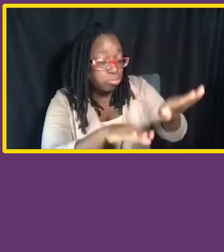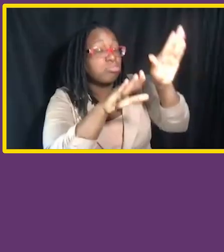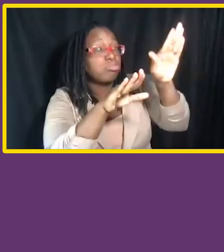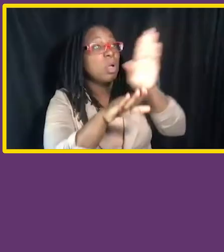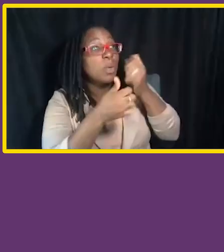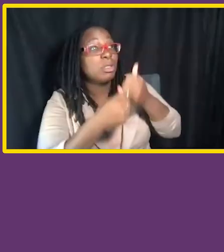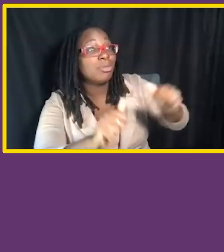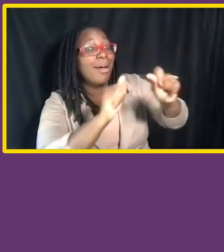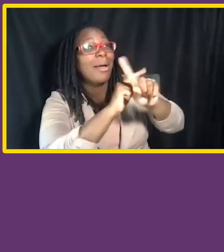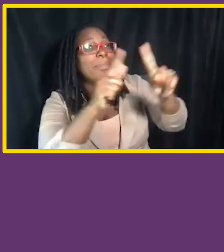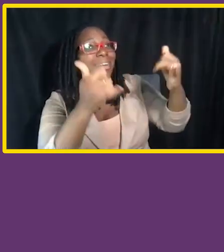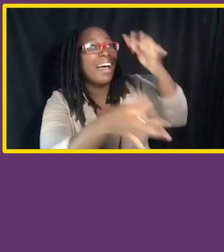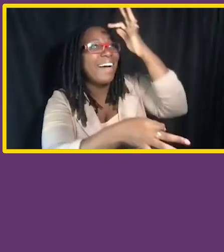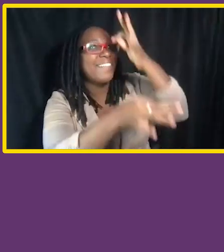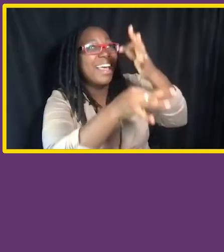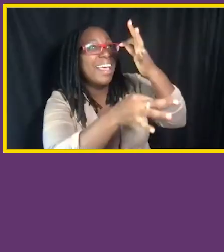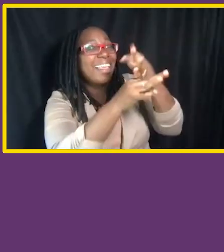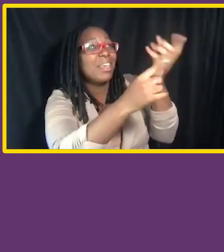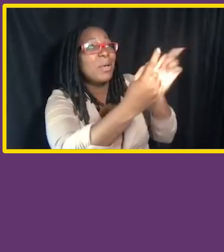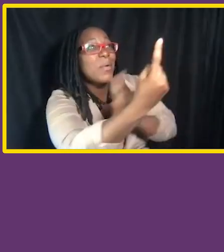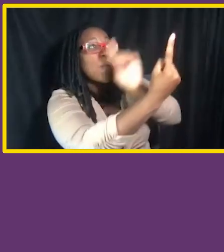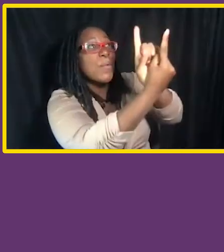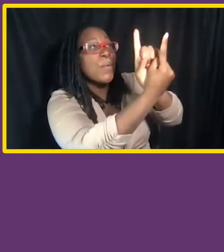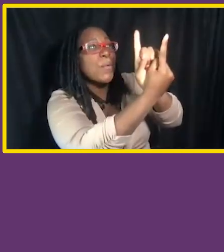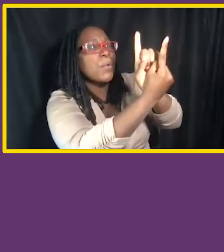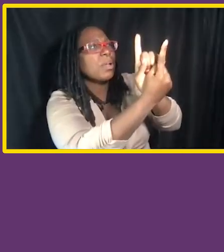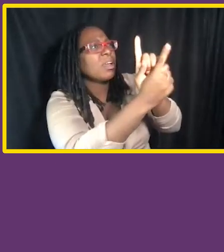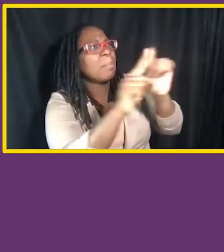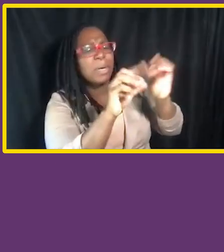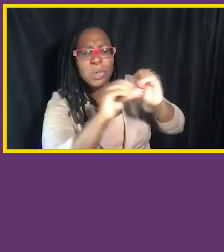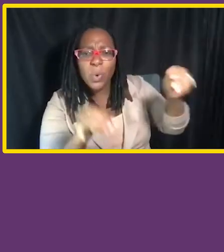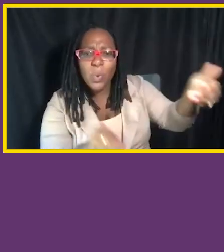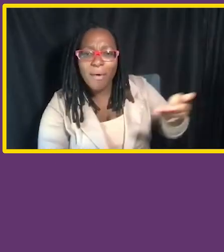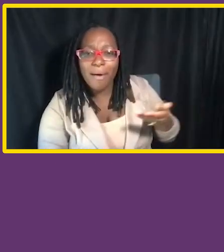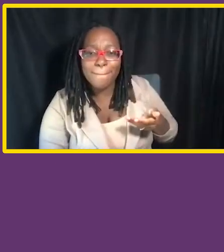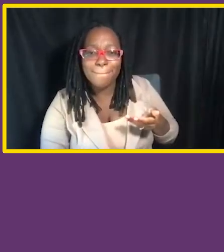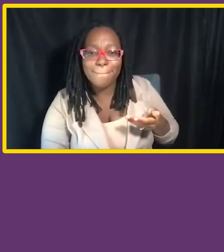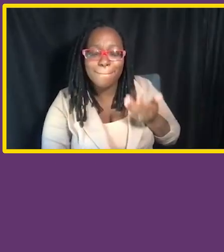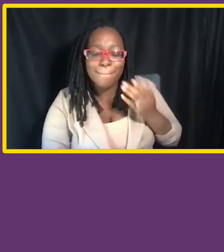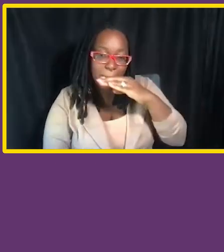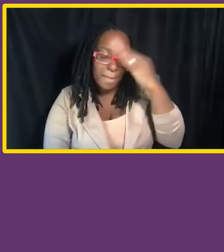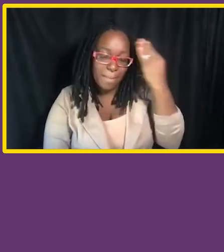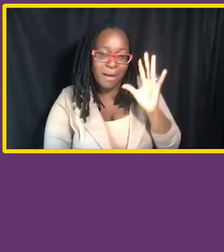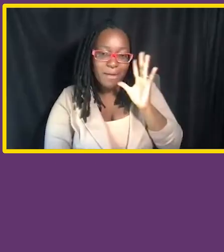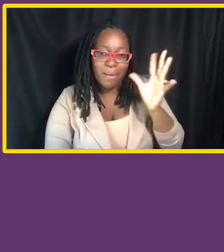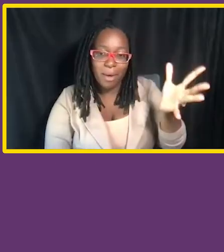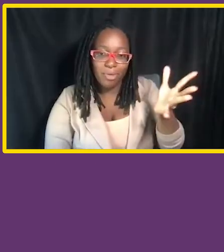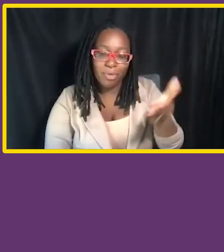faith, when she appeared at the temple door, no sign welcomed. Black grandmother, enter